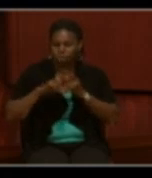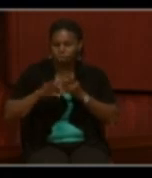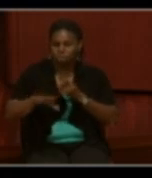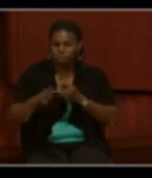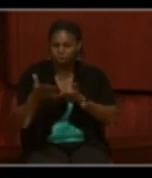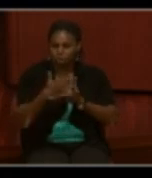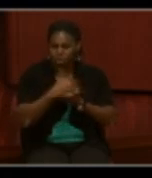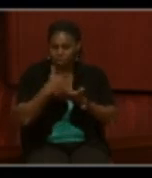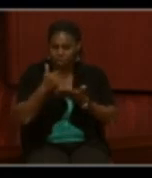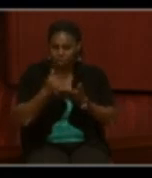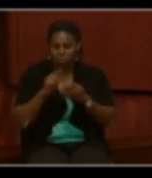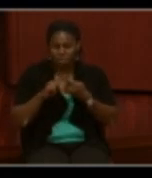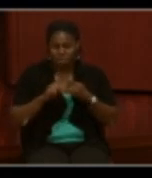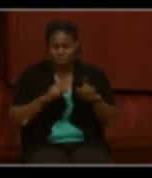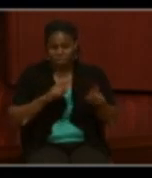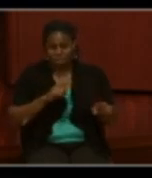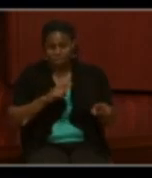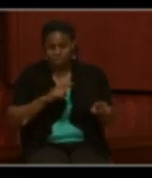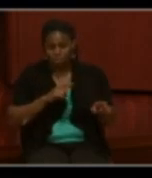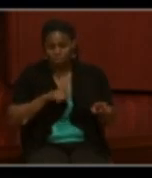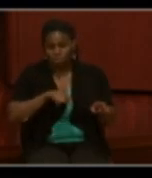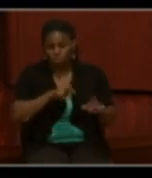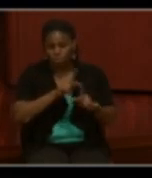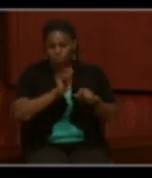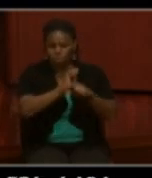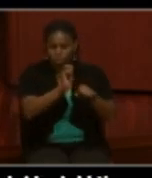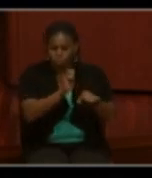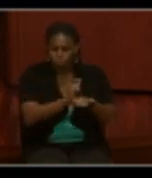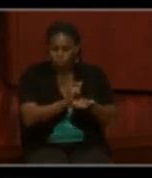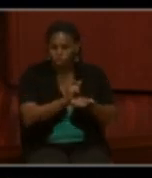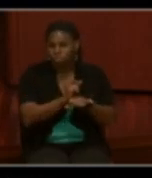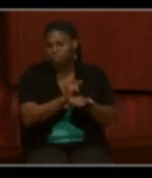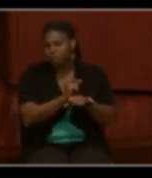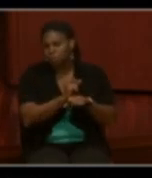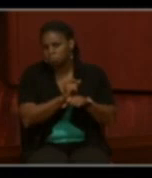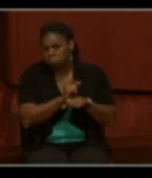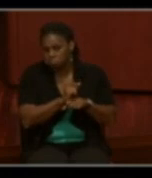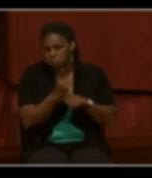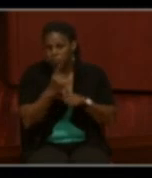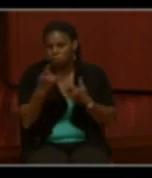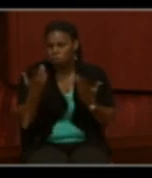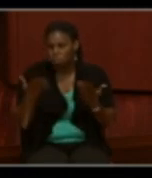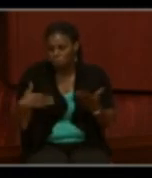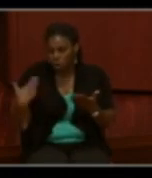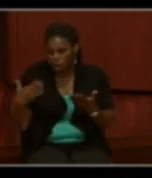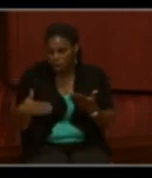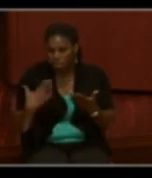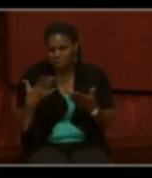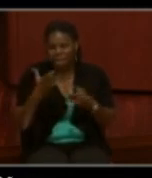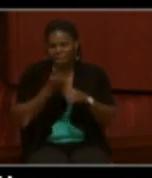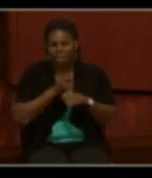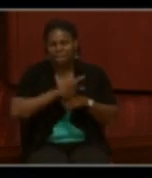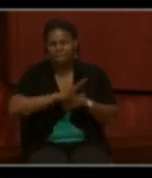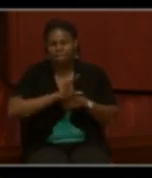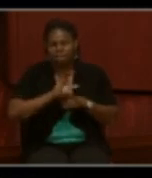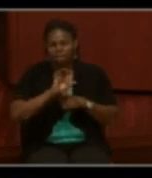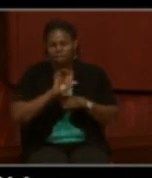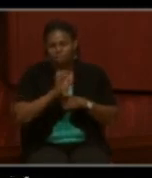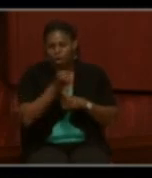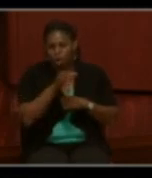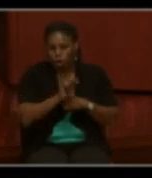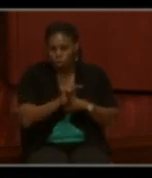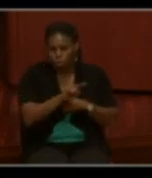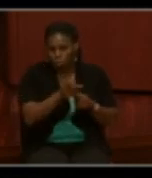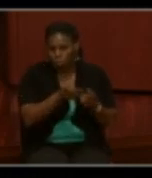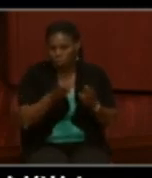Until, you know, the boarders would then work for a while and, you know, eventually get their own dwelling place. The